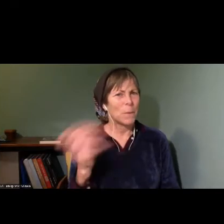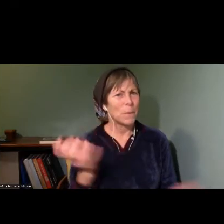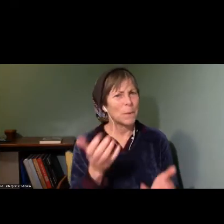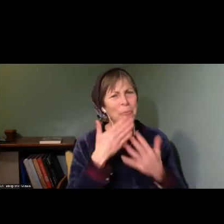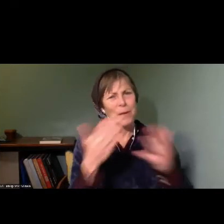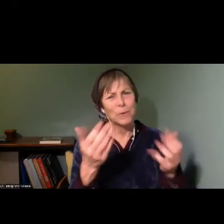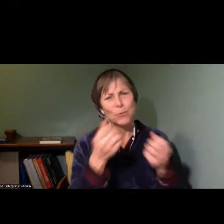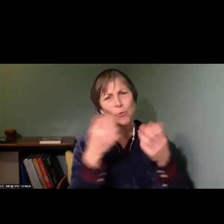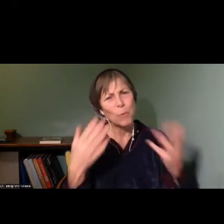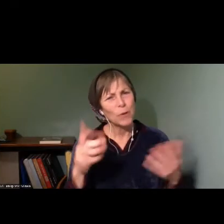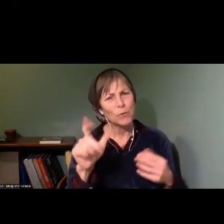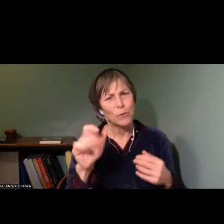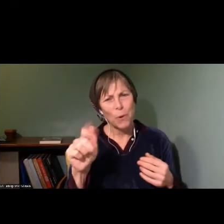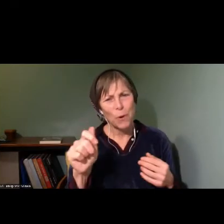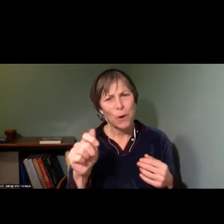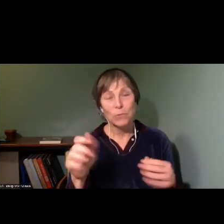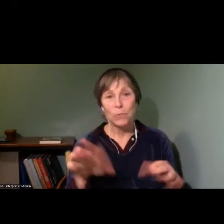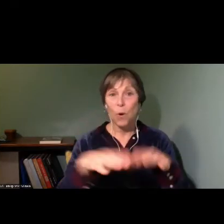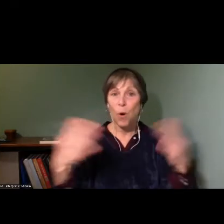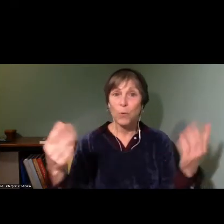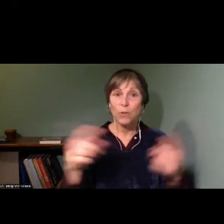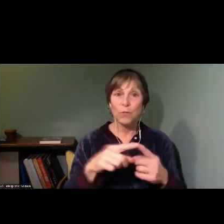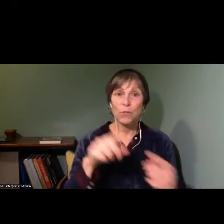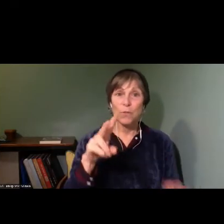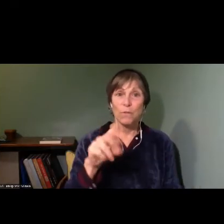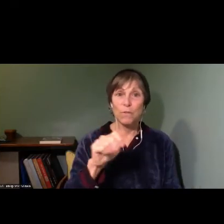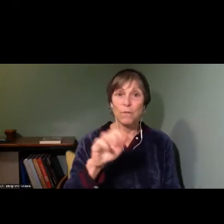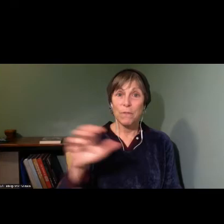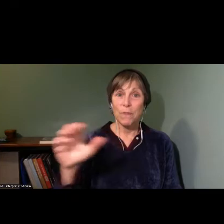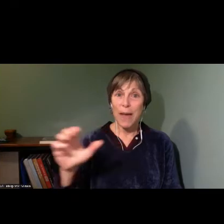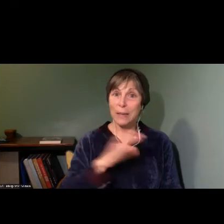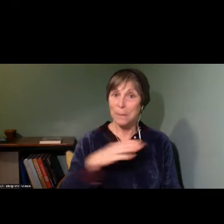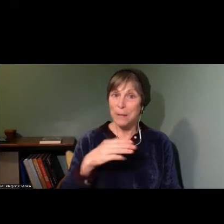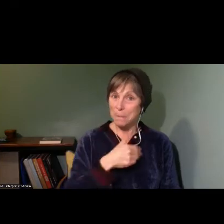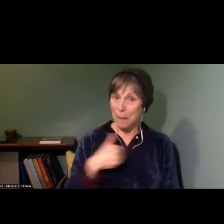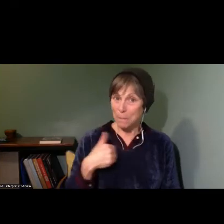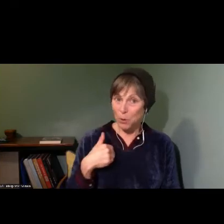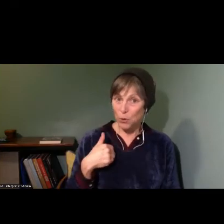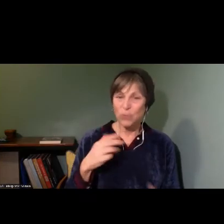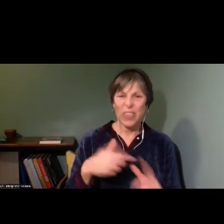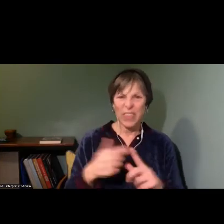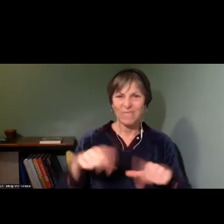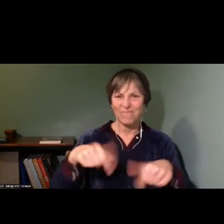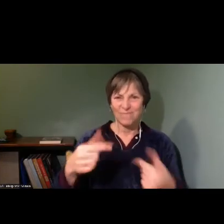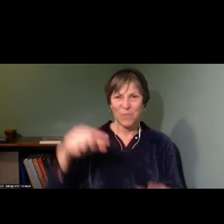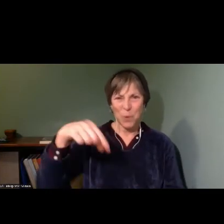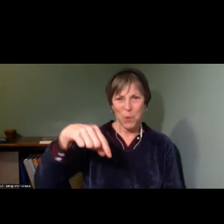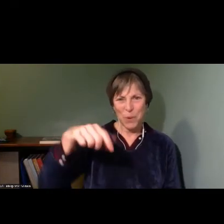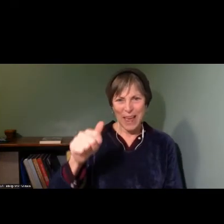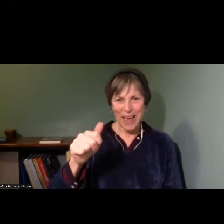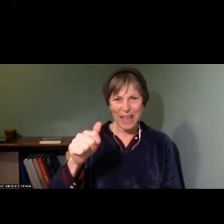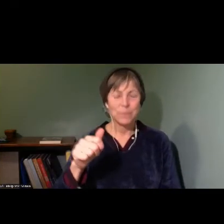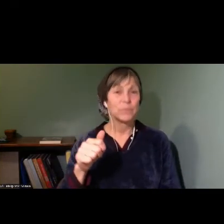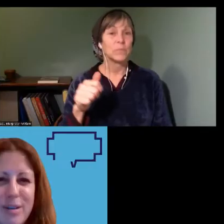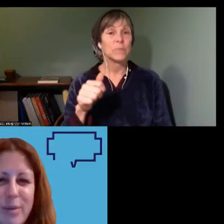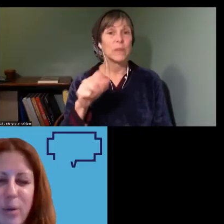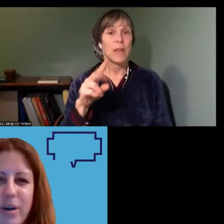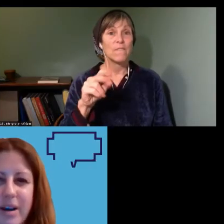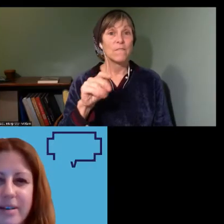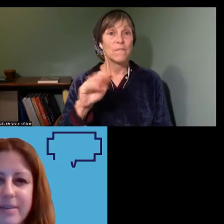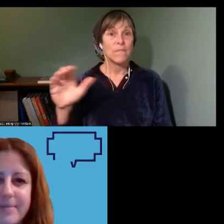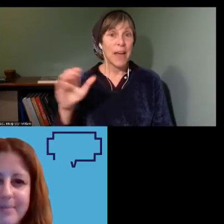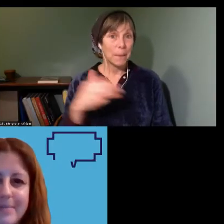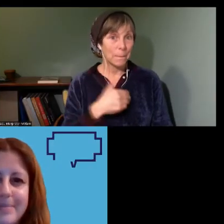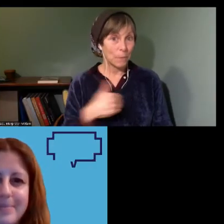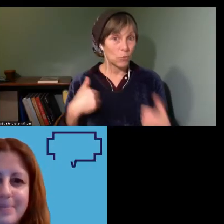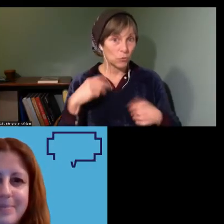um i'd like to open it to the vac committee members before i turn to the q a so do any of the vac members have questions for